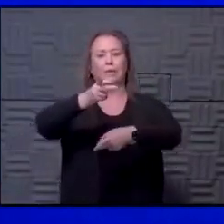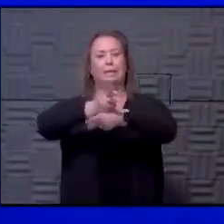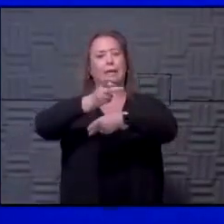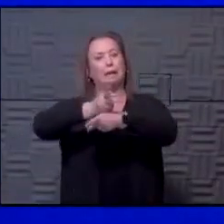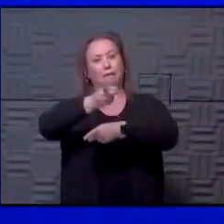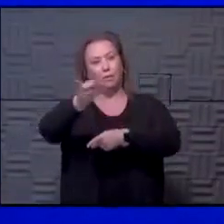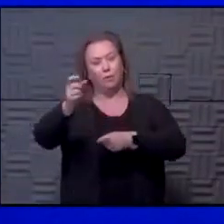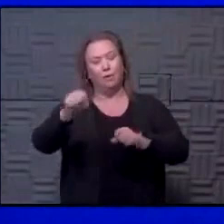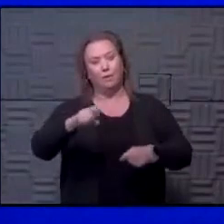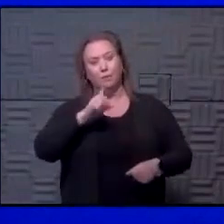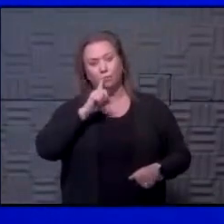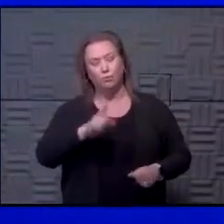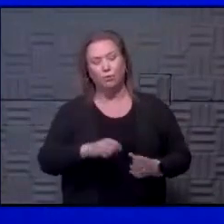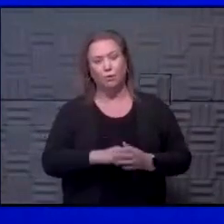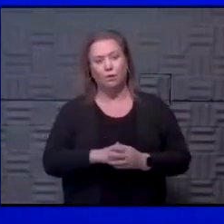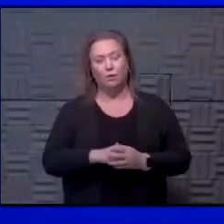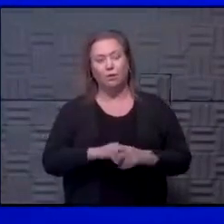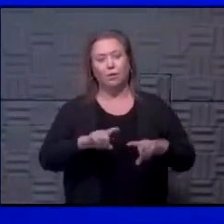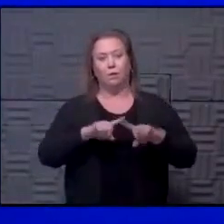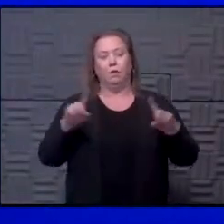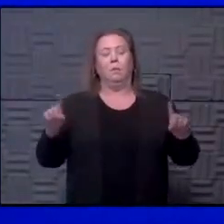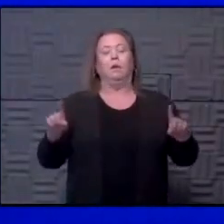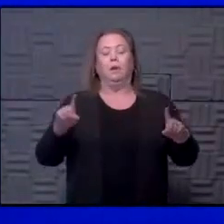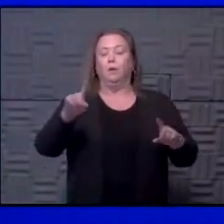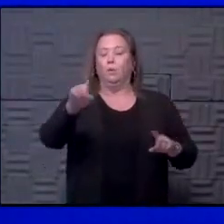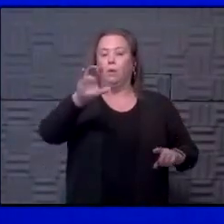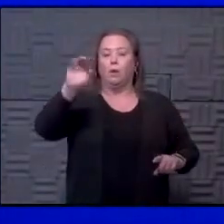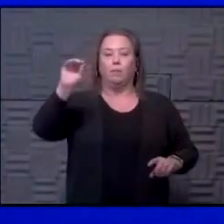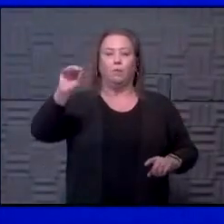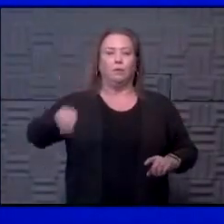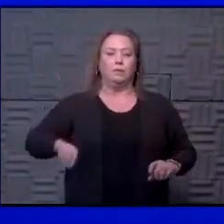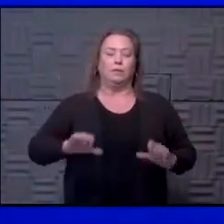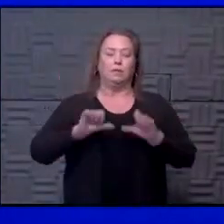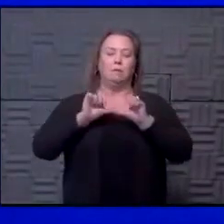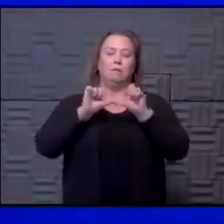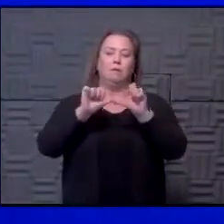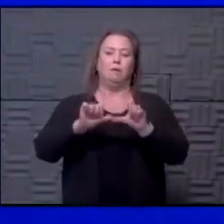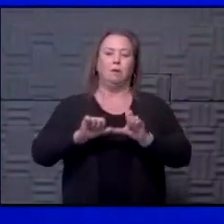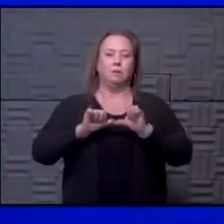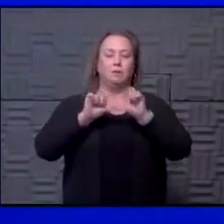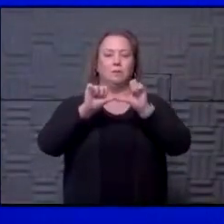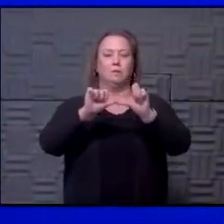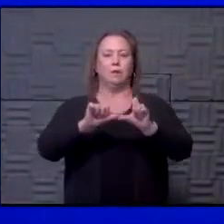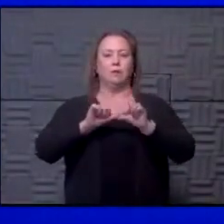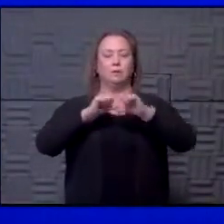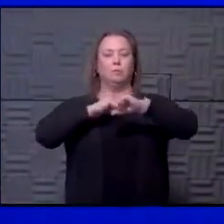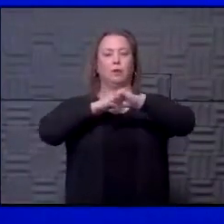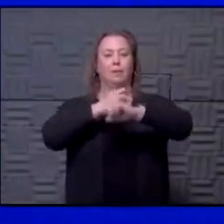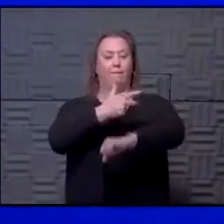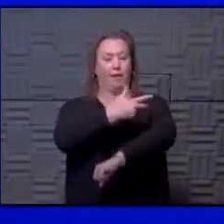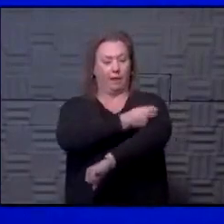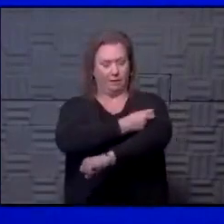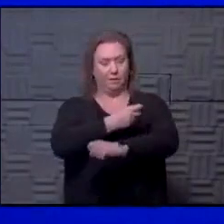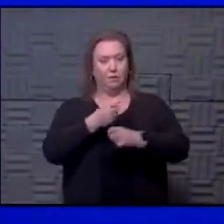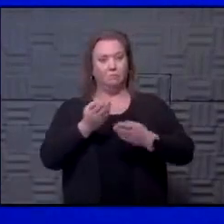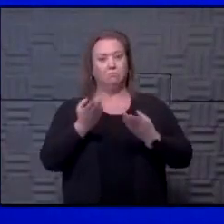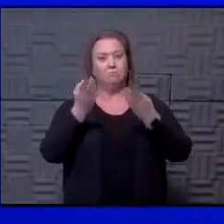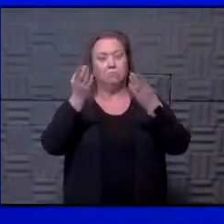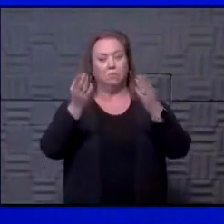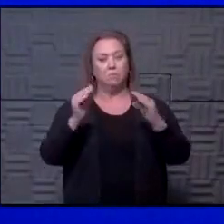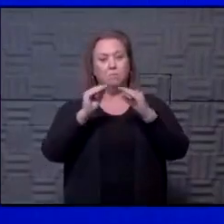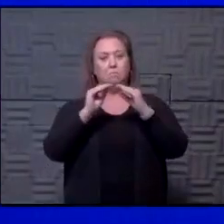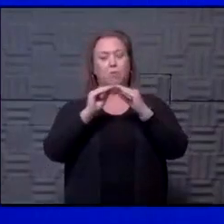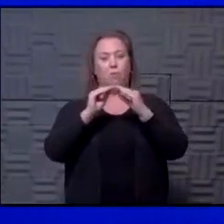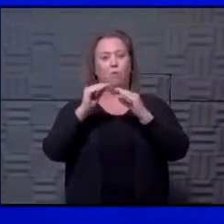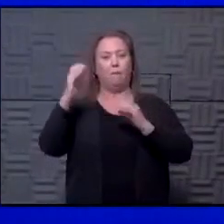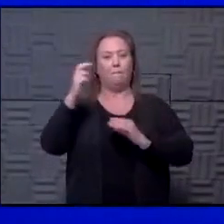you go. And that is true. But you have to be 100% constant vigilant all the time. The vaccination does allow you to go a little bit